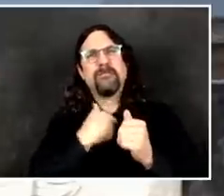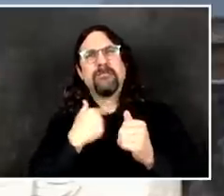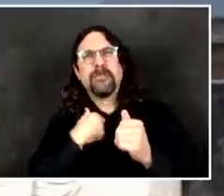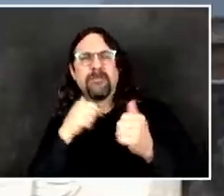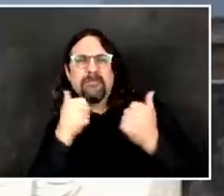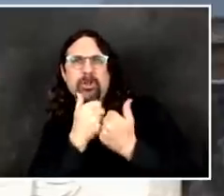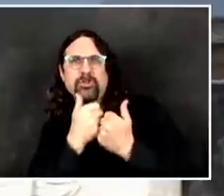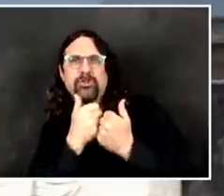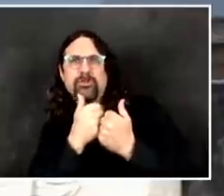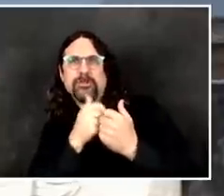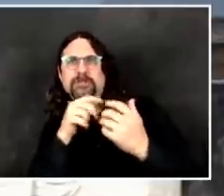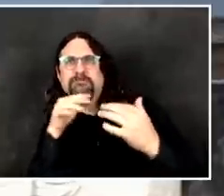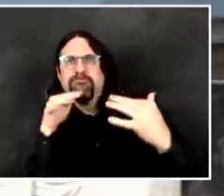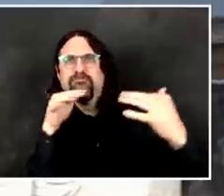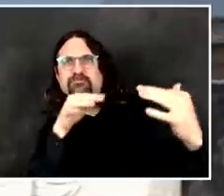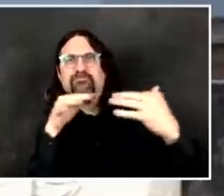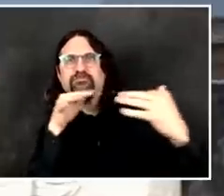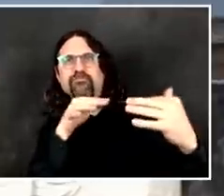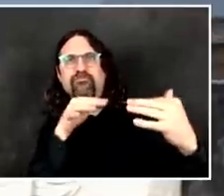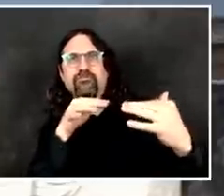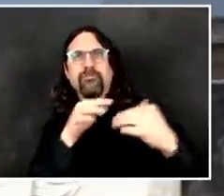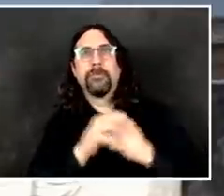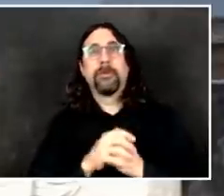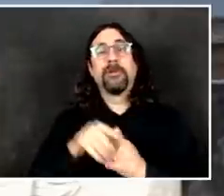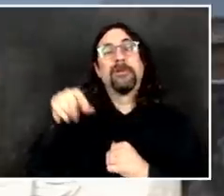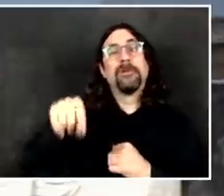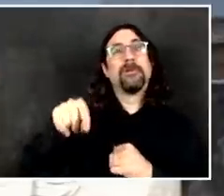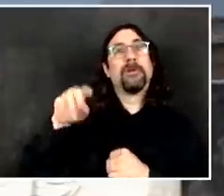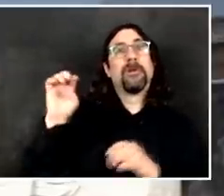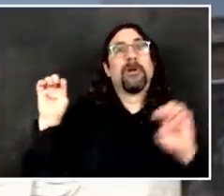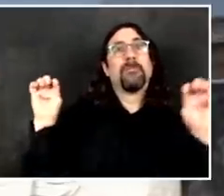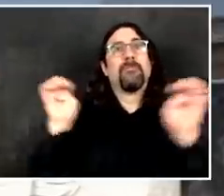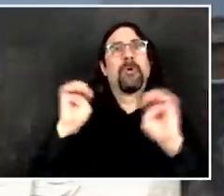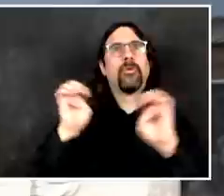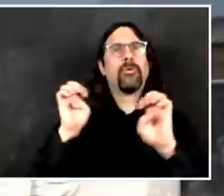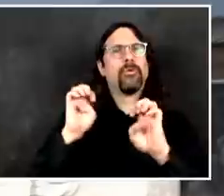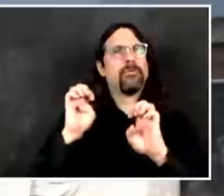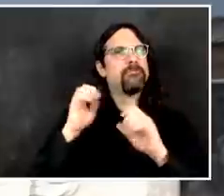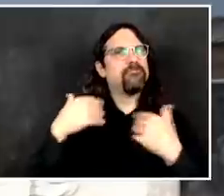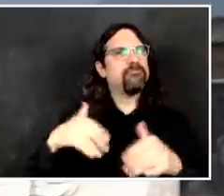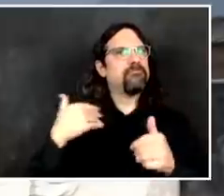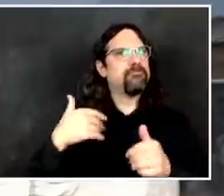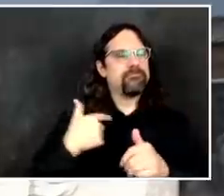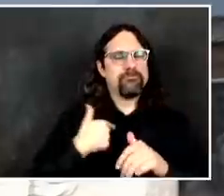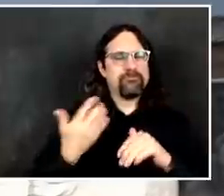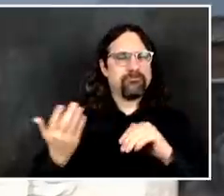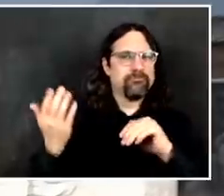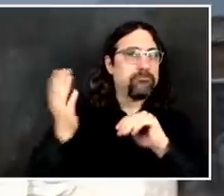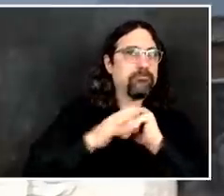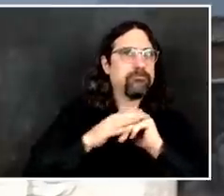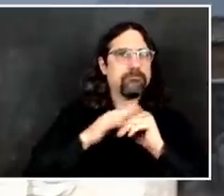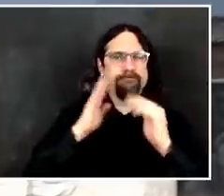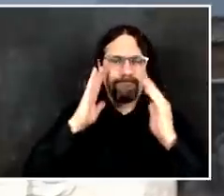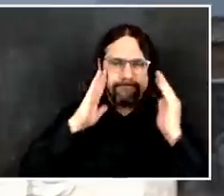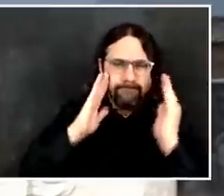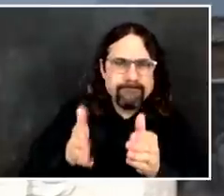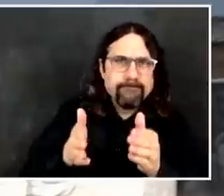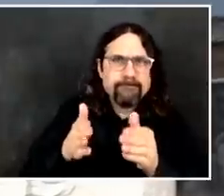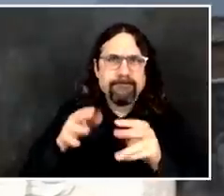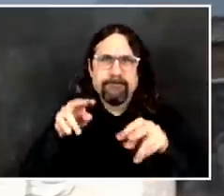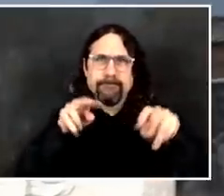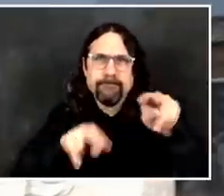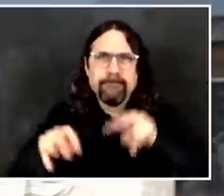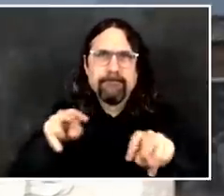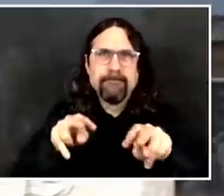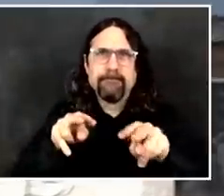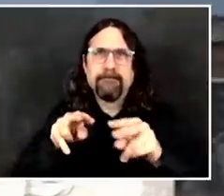that when the going gets tough, just the best comes out in people. And you know, I've said it before, but it bears